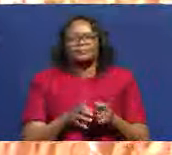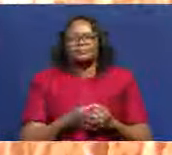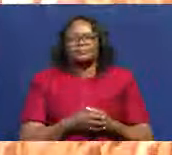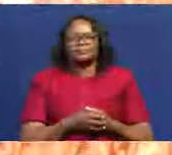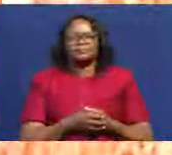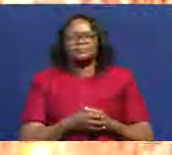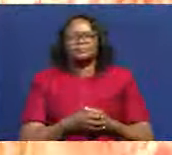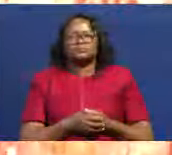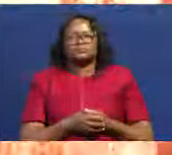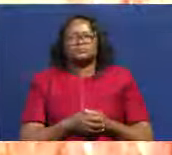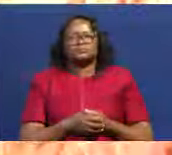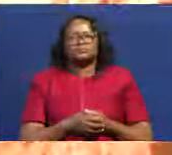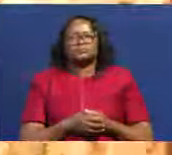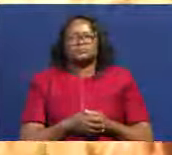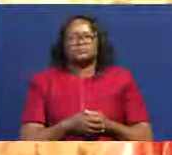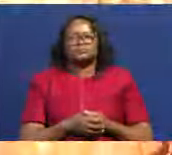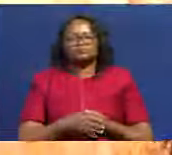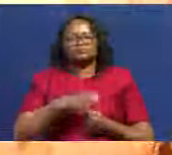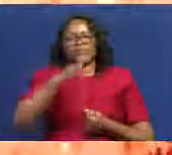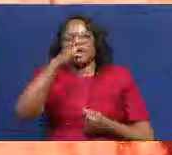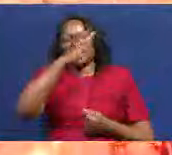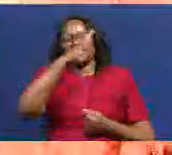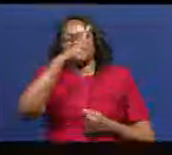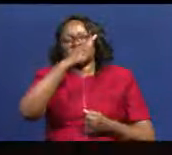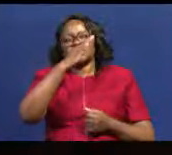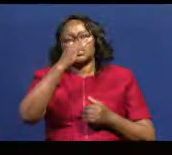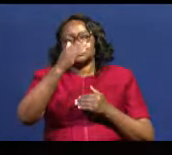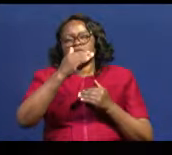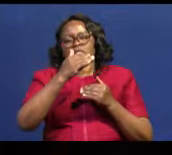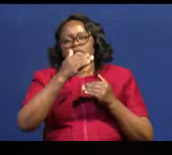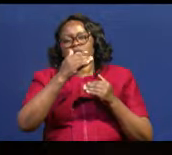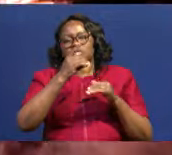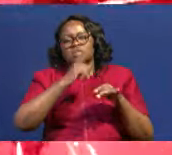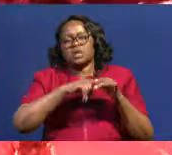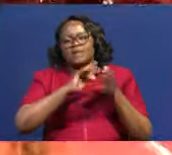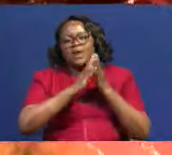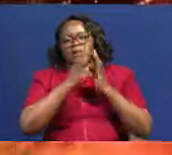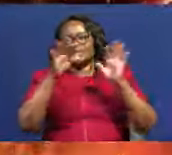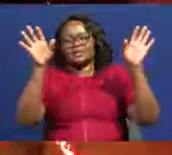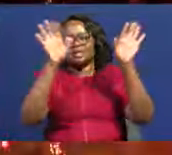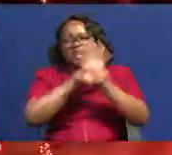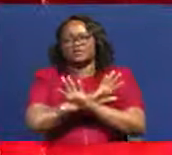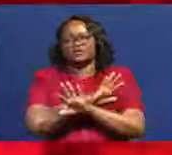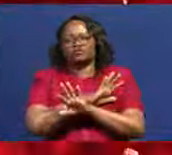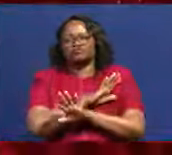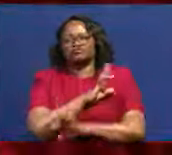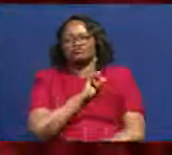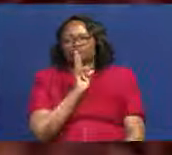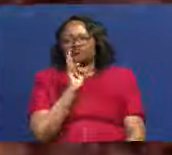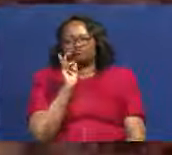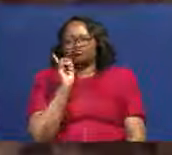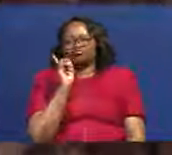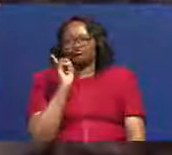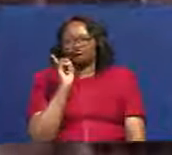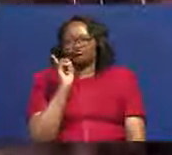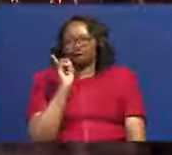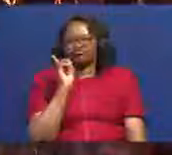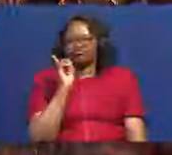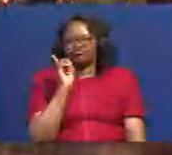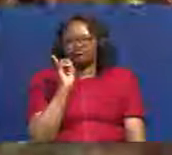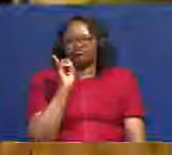As evening turns to night, The sky is lit up